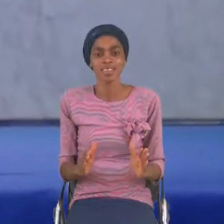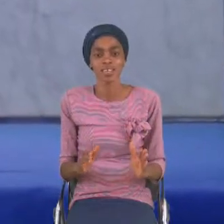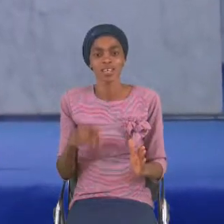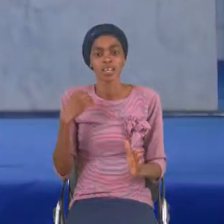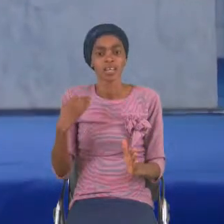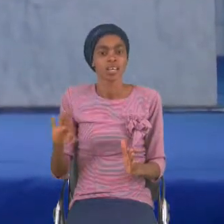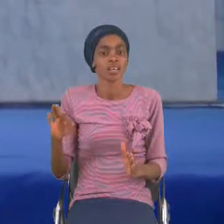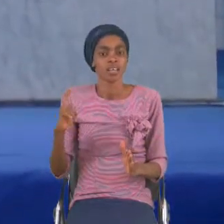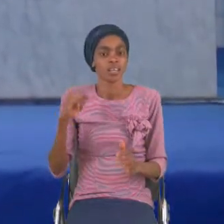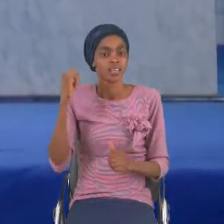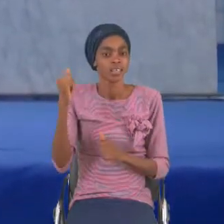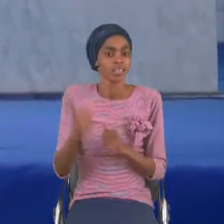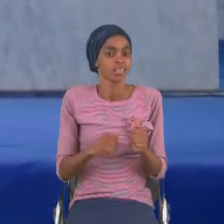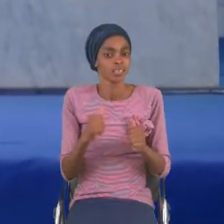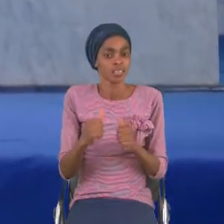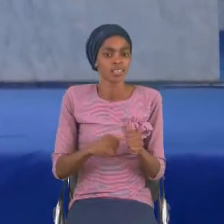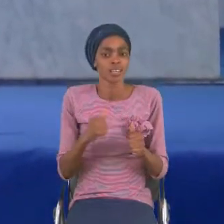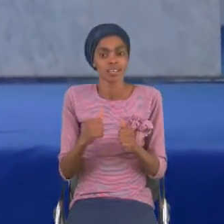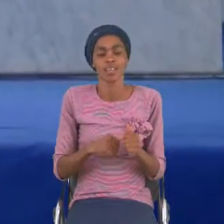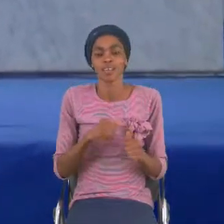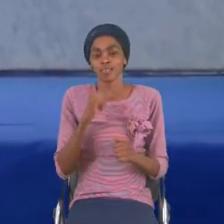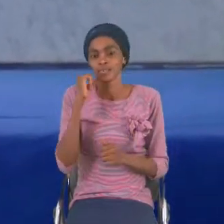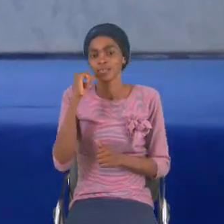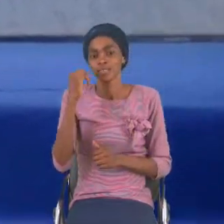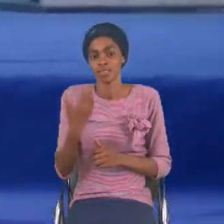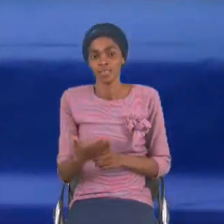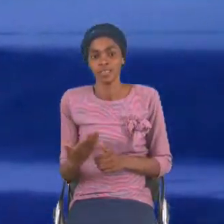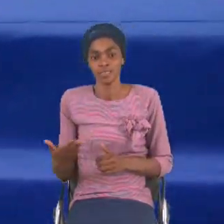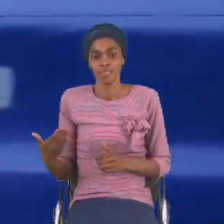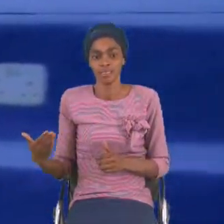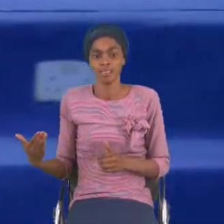of every universe.